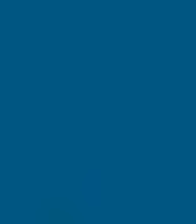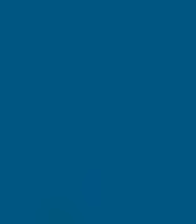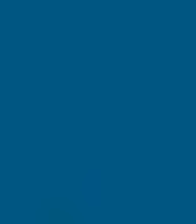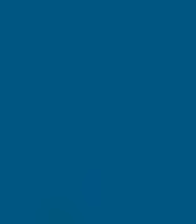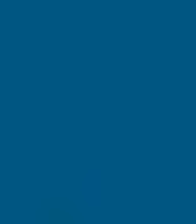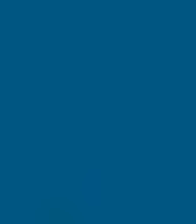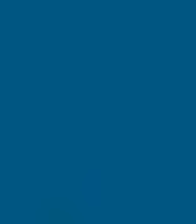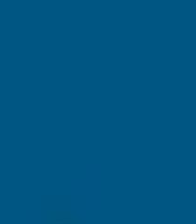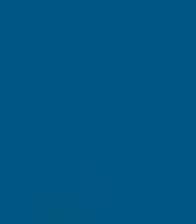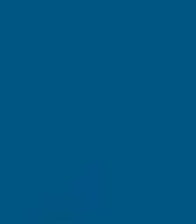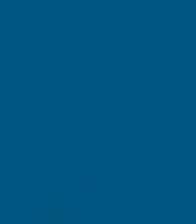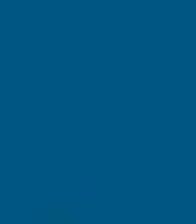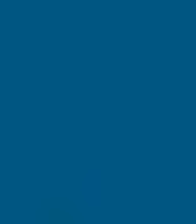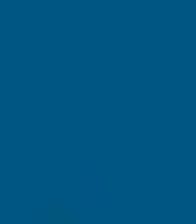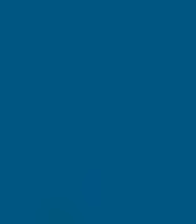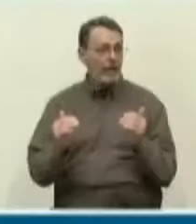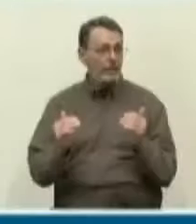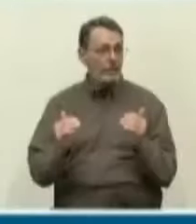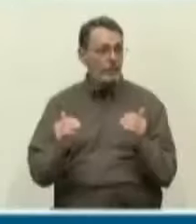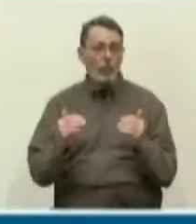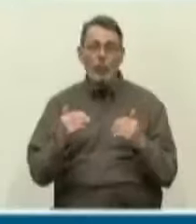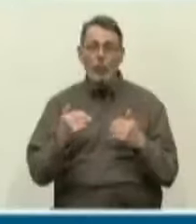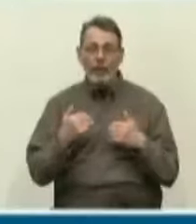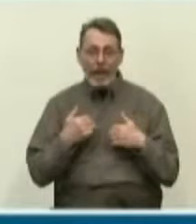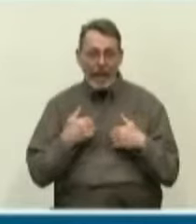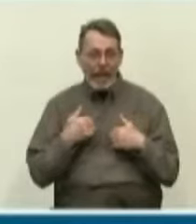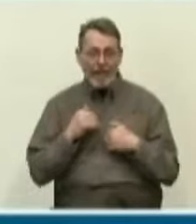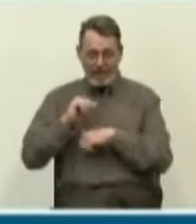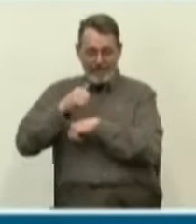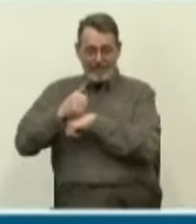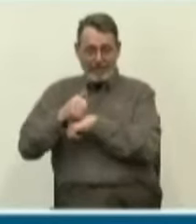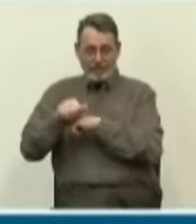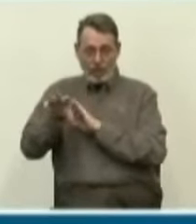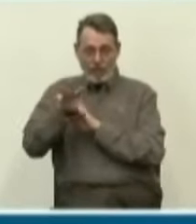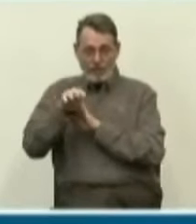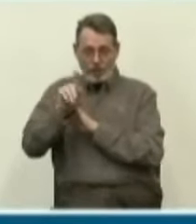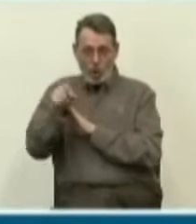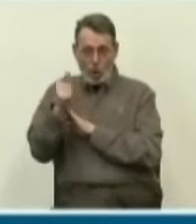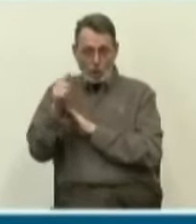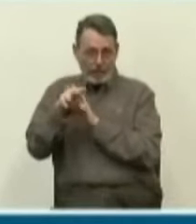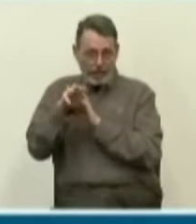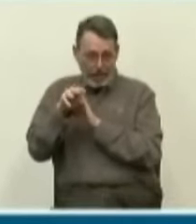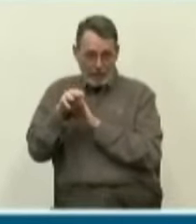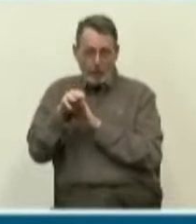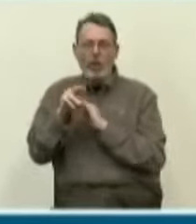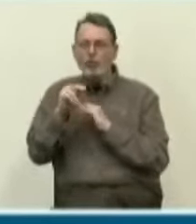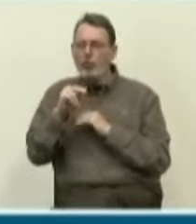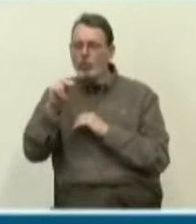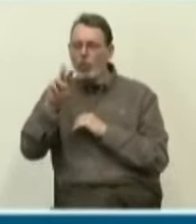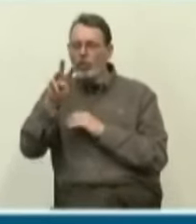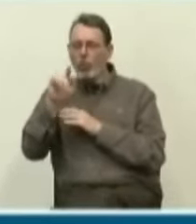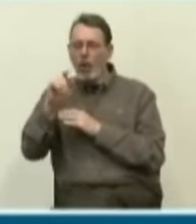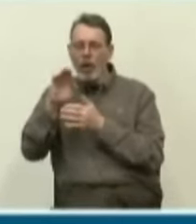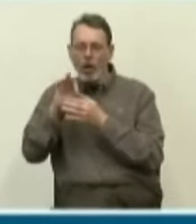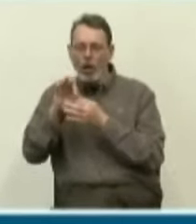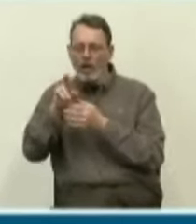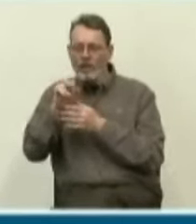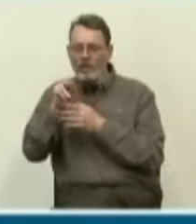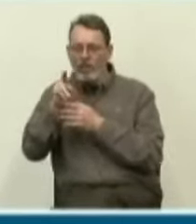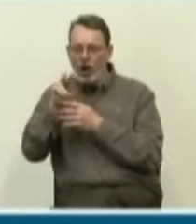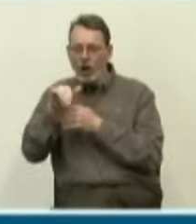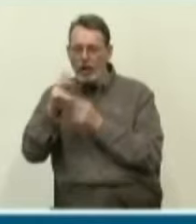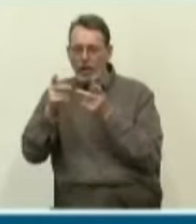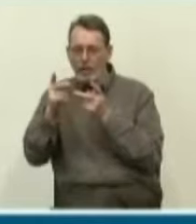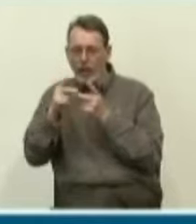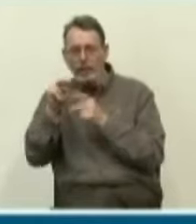Next is video from a fixed video-only camera located on the north wall of Varney Place facing east. The suspect